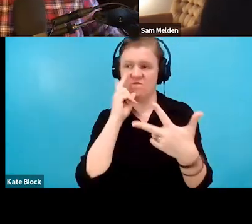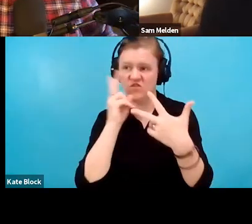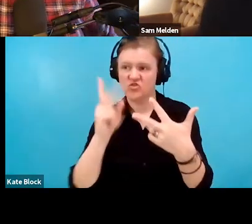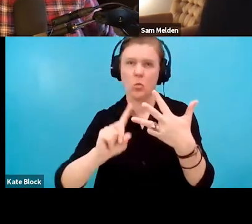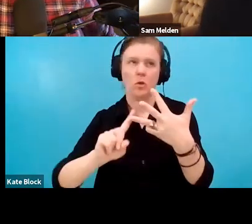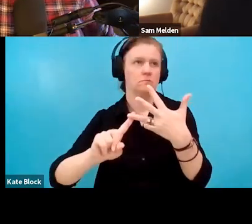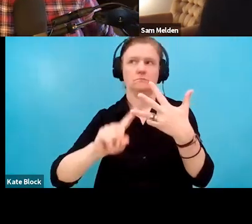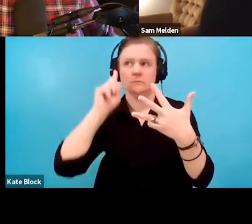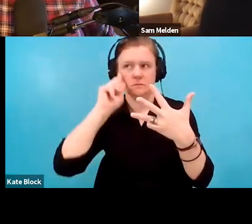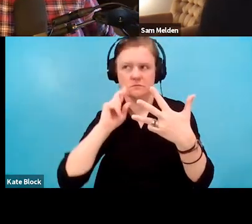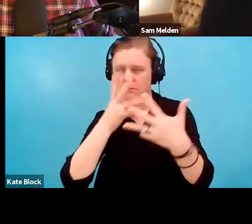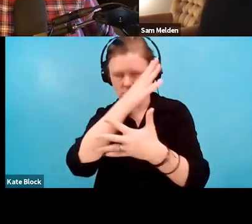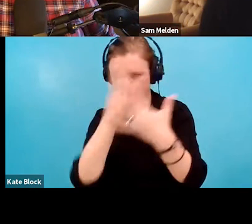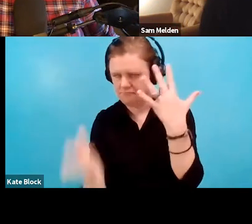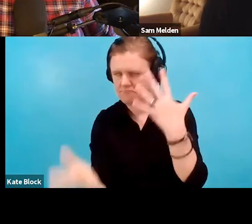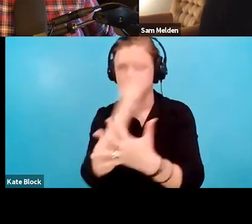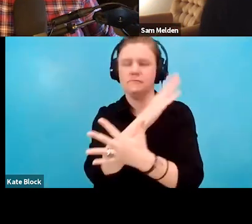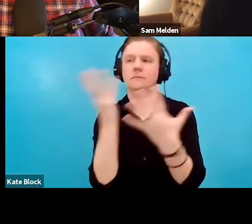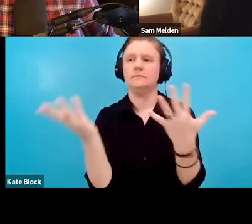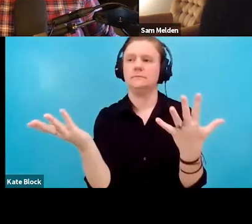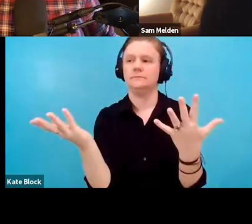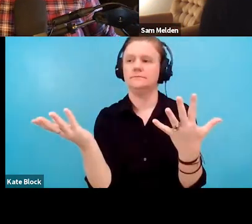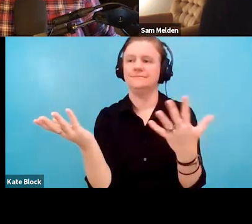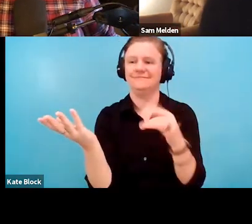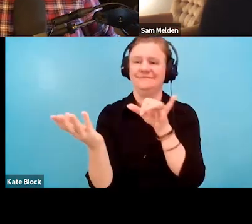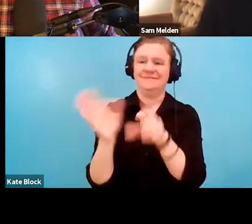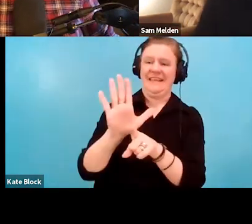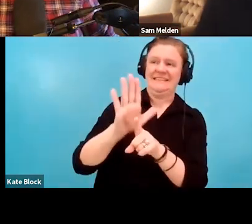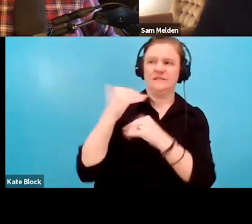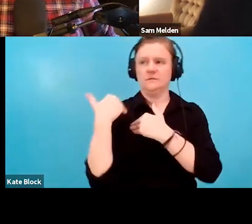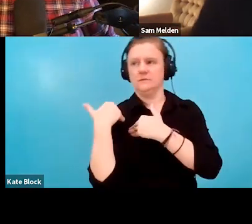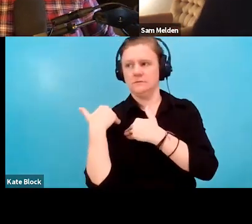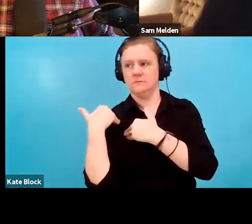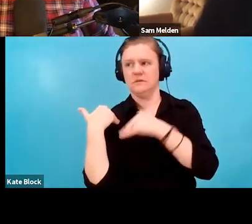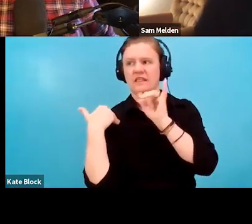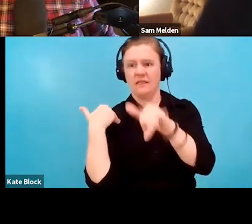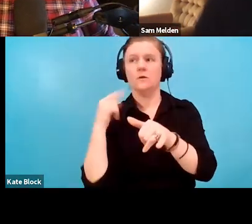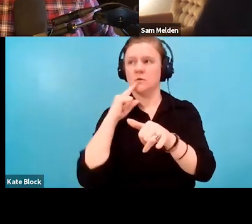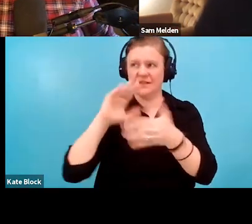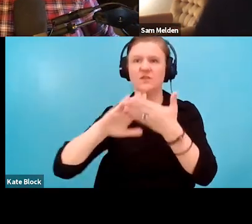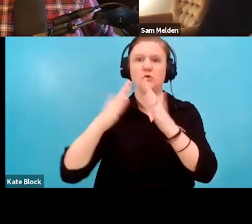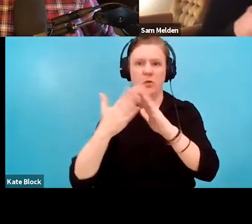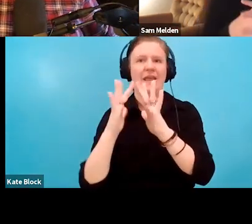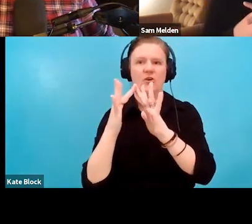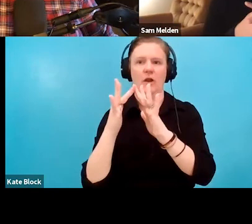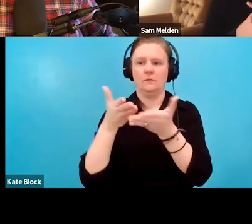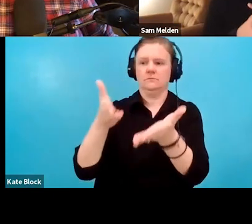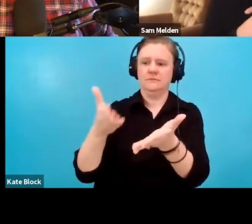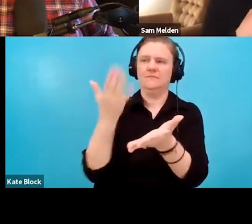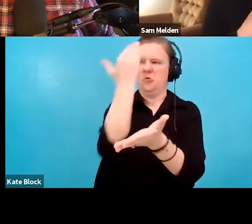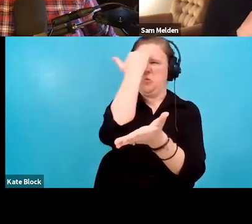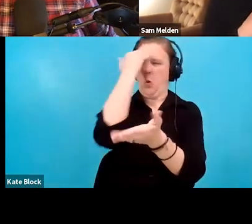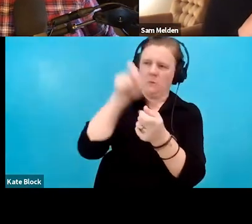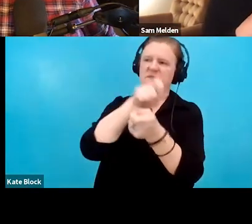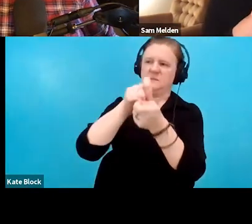there. And anyway, that's the thing I found is that there's a community on the internet who tend to know